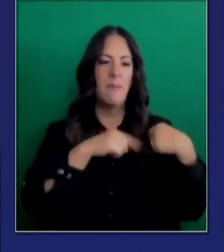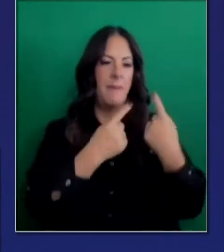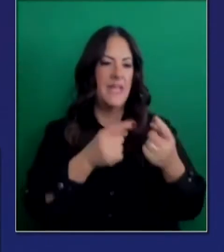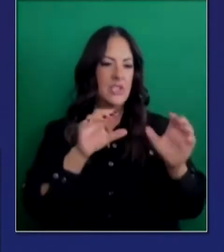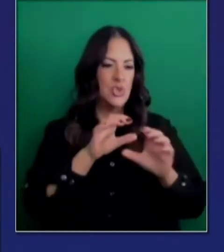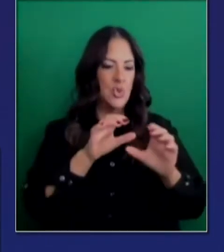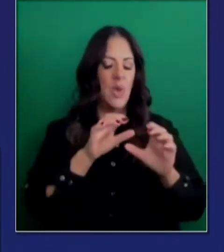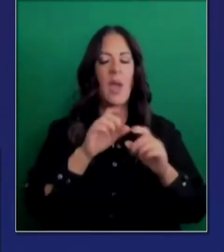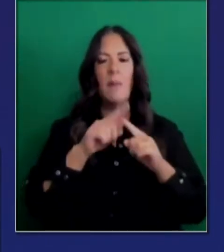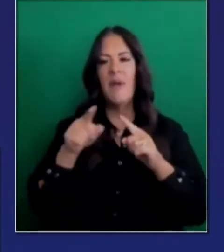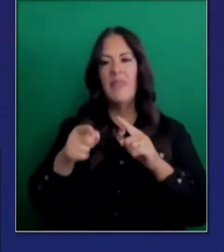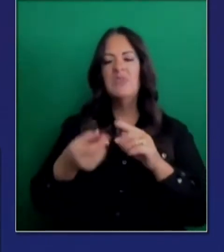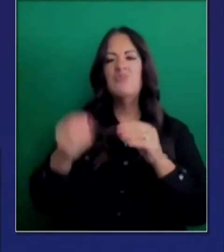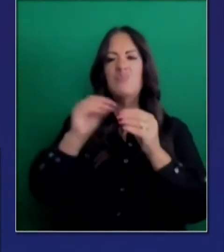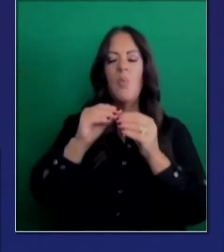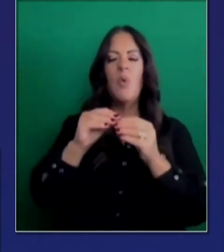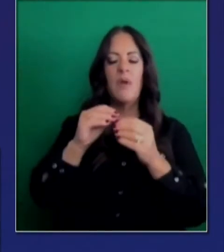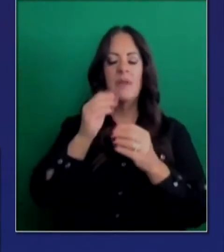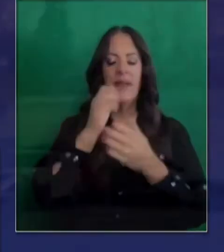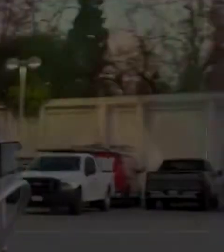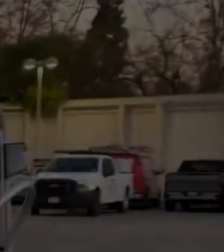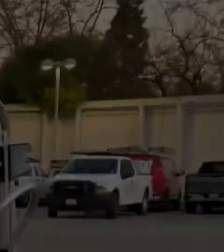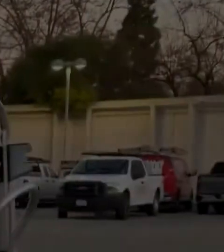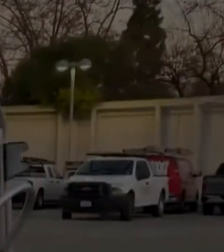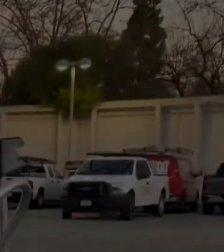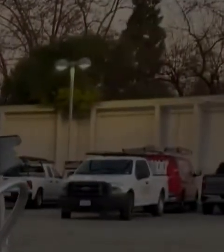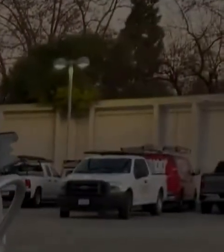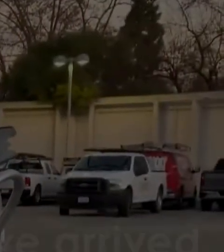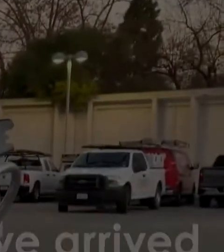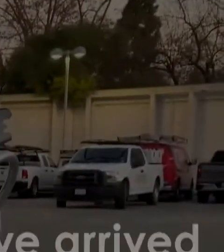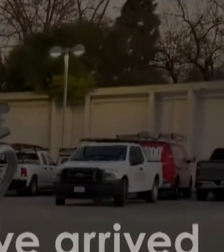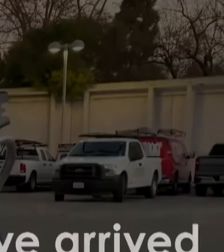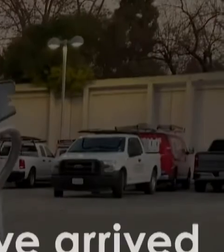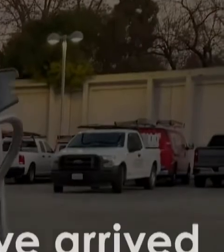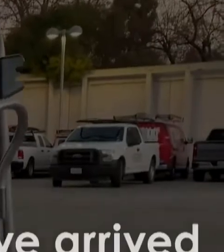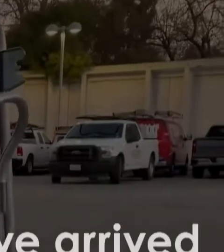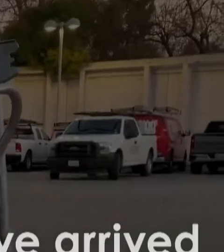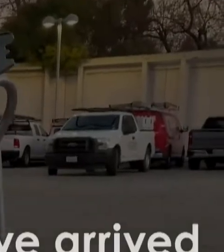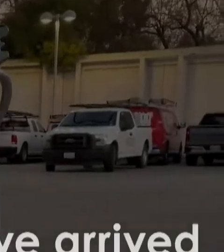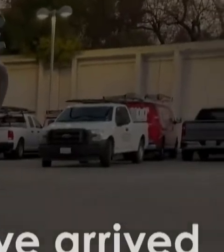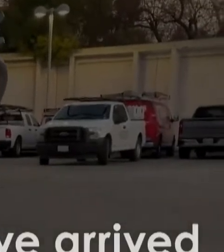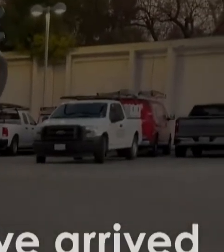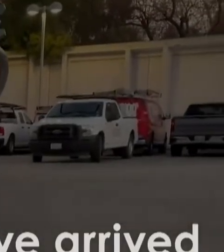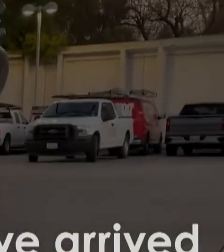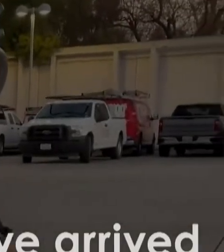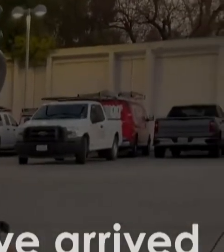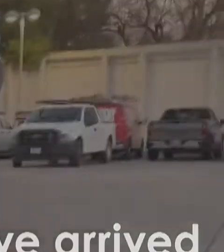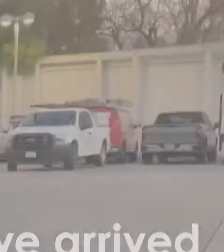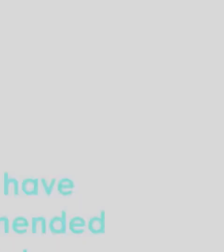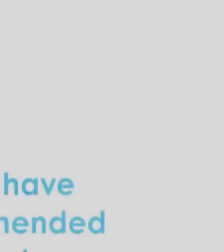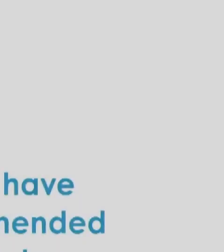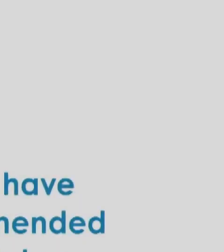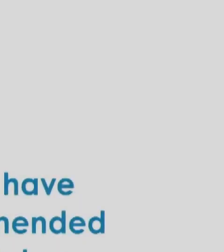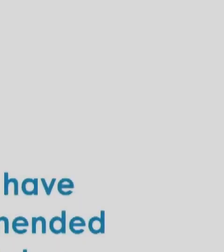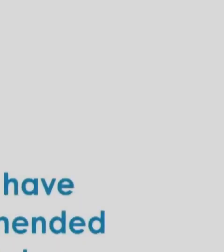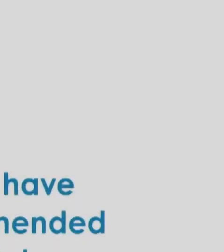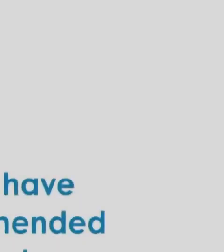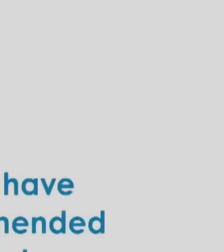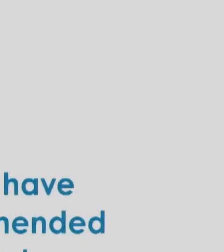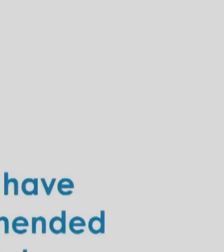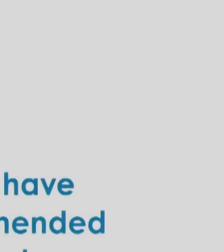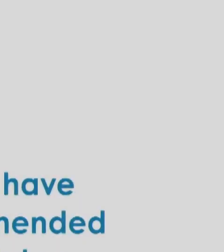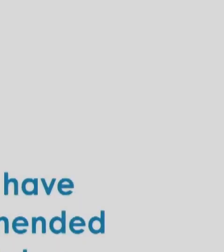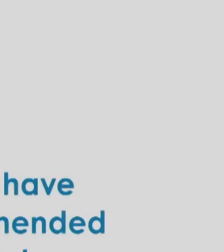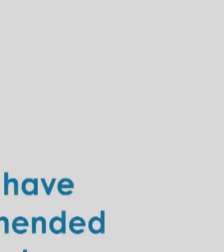the vaccine that you should be seeing very, very shortly. COVID-19 vaccines have arrived. They've been recommended